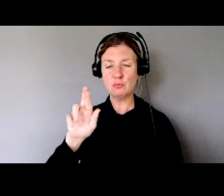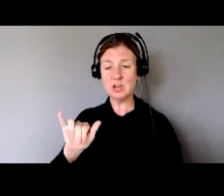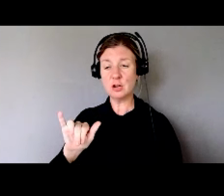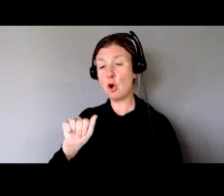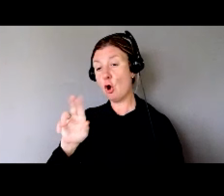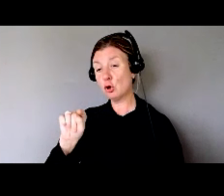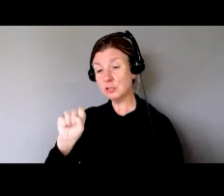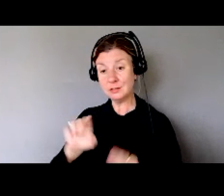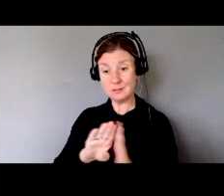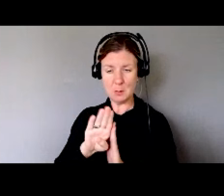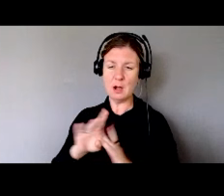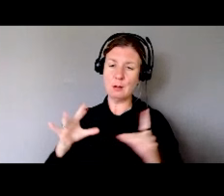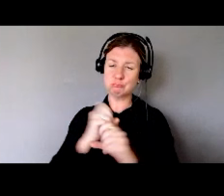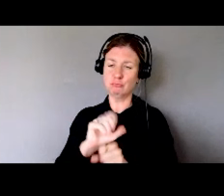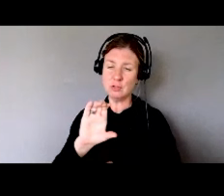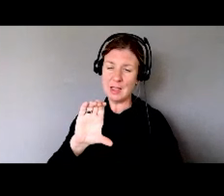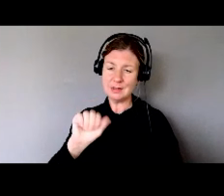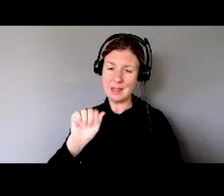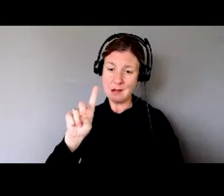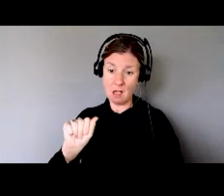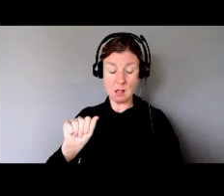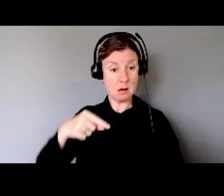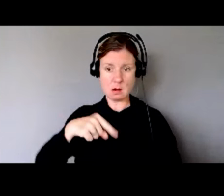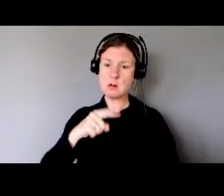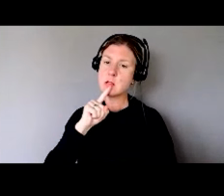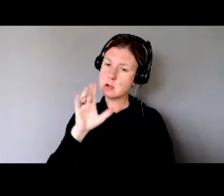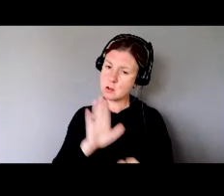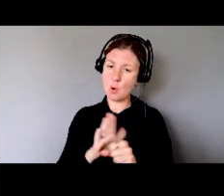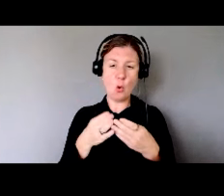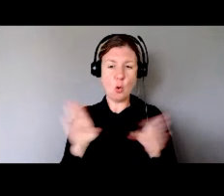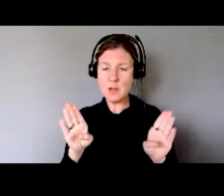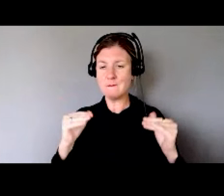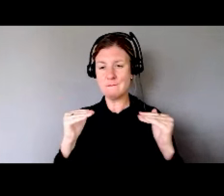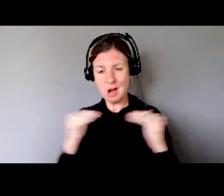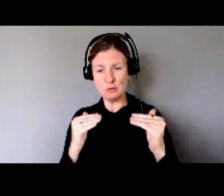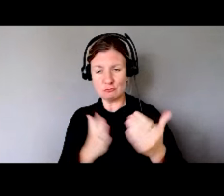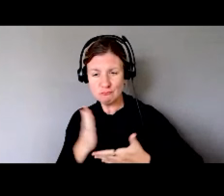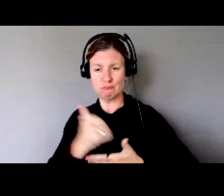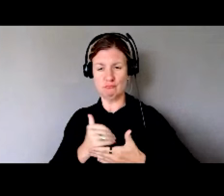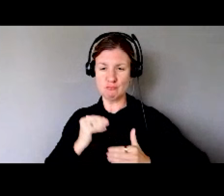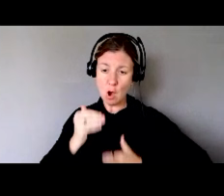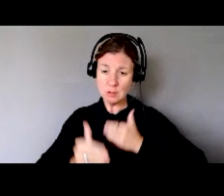is committed to open, fair, and transparent processes.